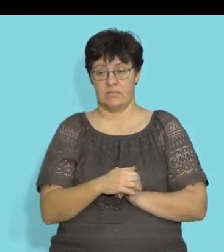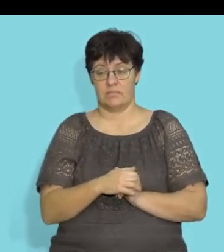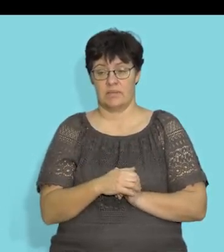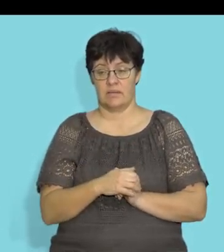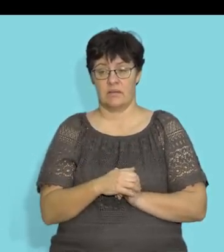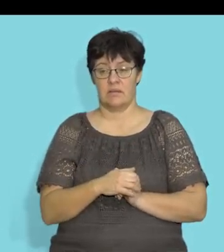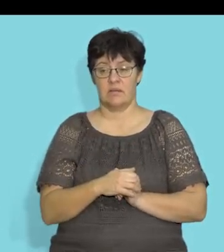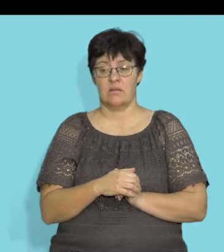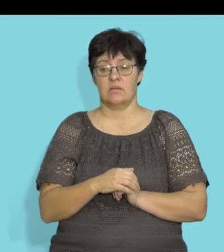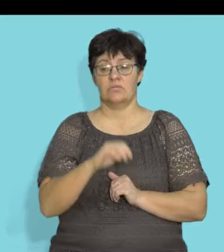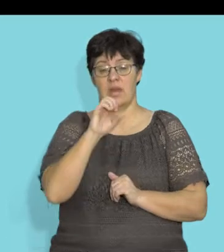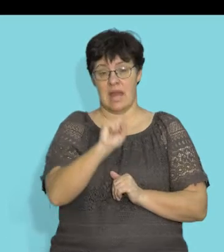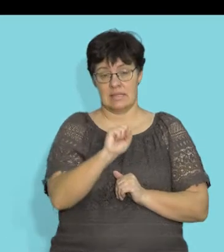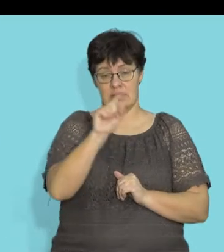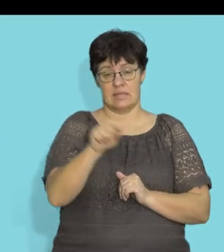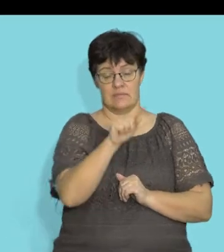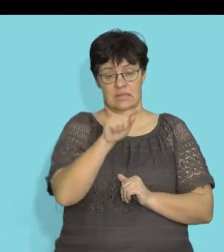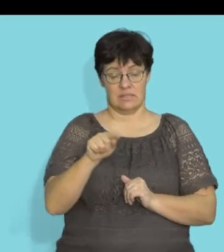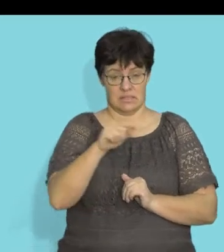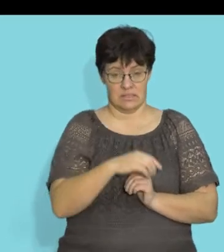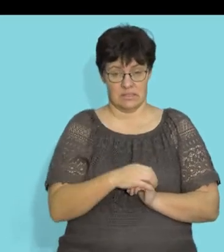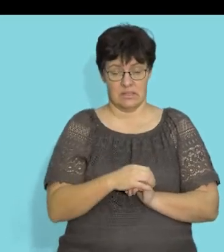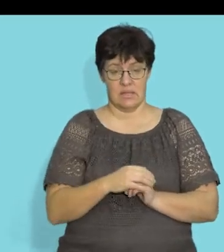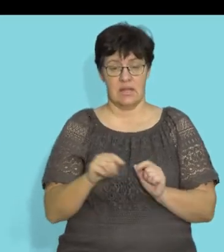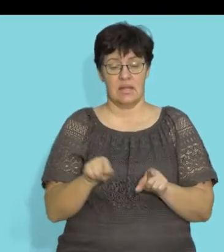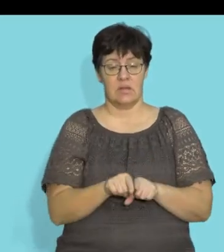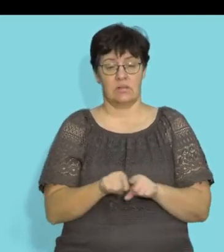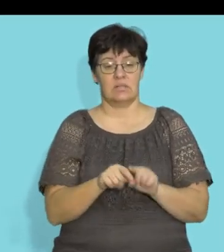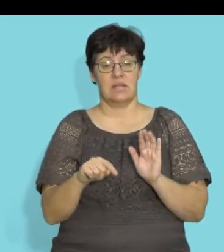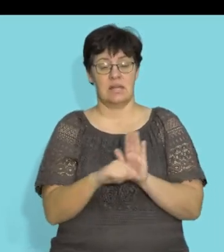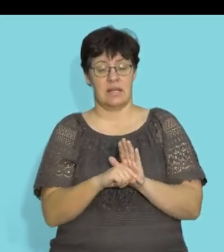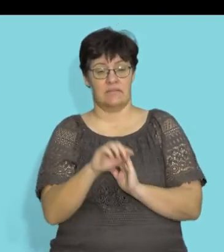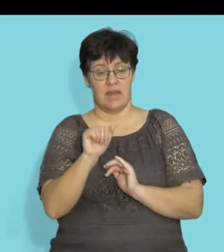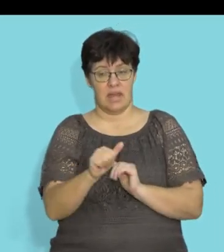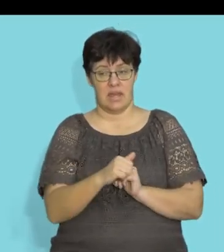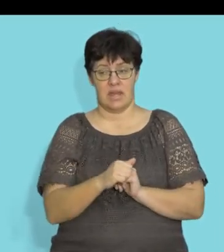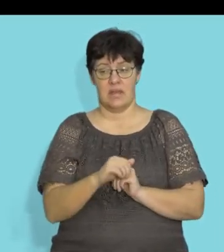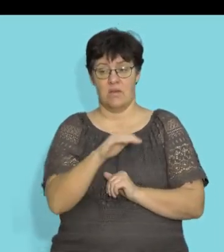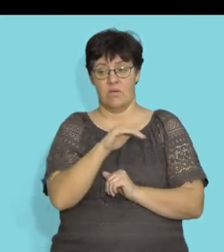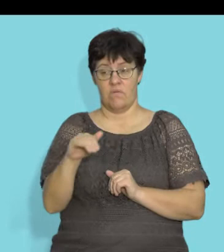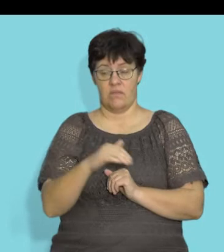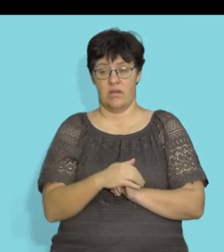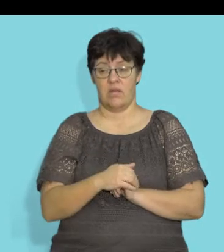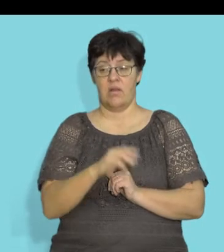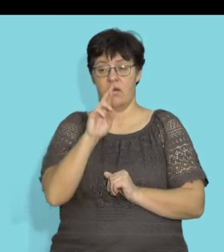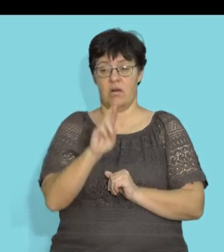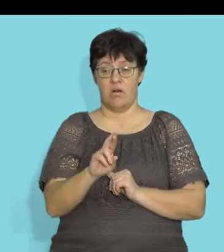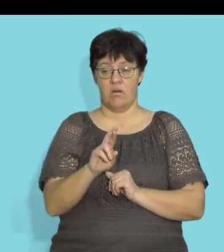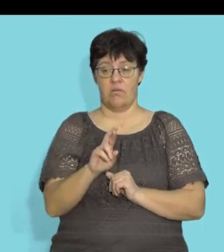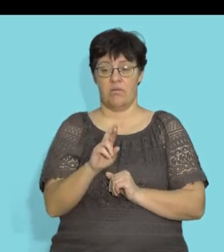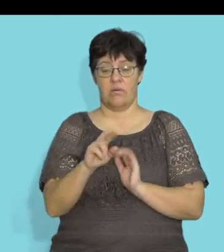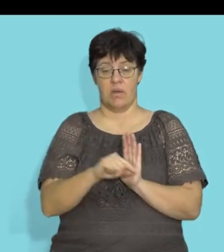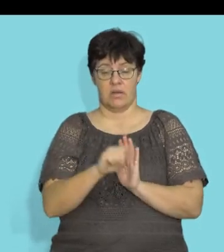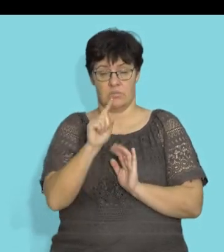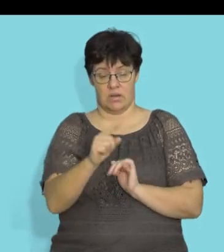let's simplify. The sum to infinity will be equal to negative a over r